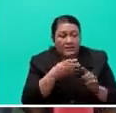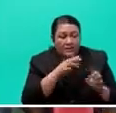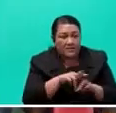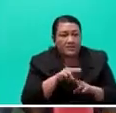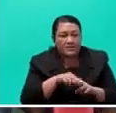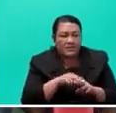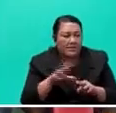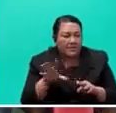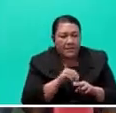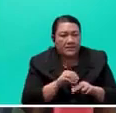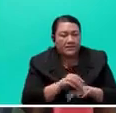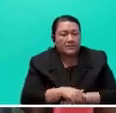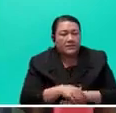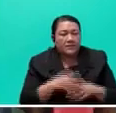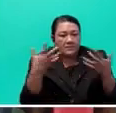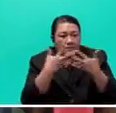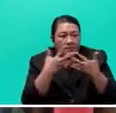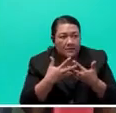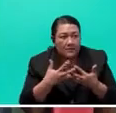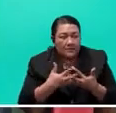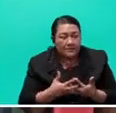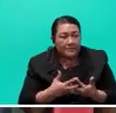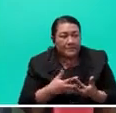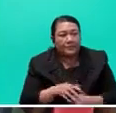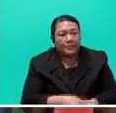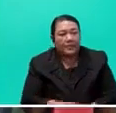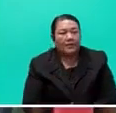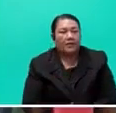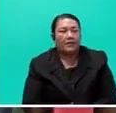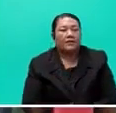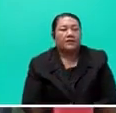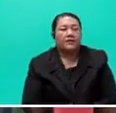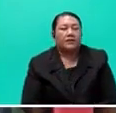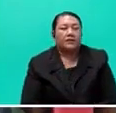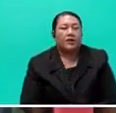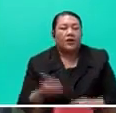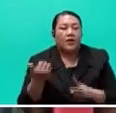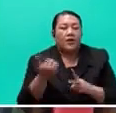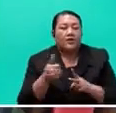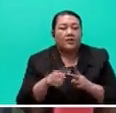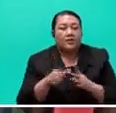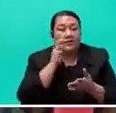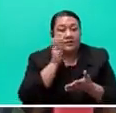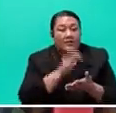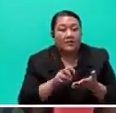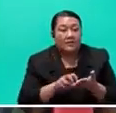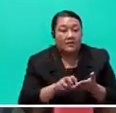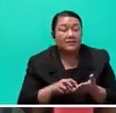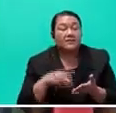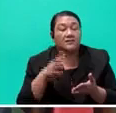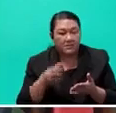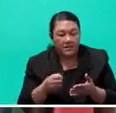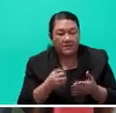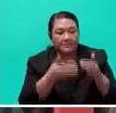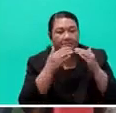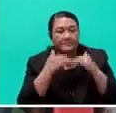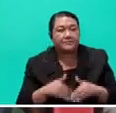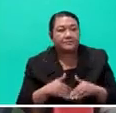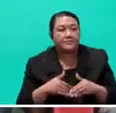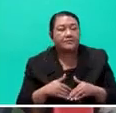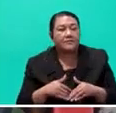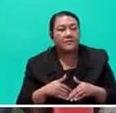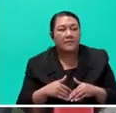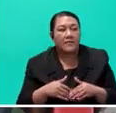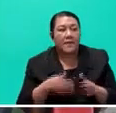Clause 18 of the bill provides for the process for determining a nomination for the register. Clause 19 of the bill provides for the management of